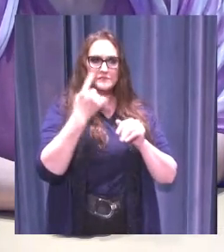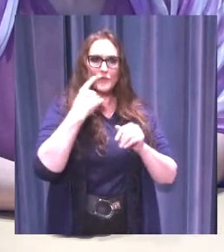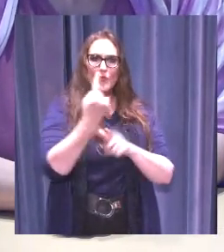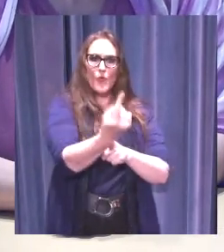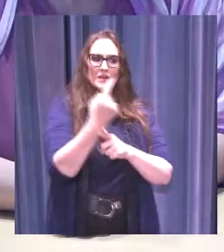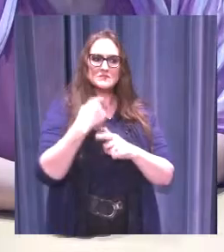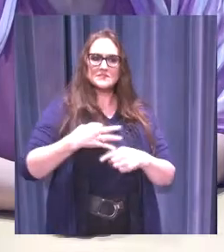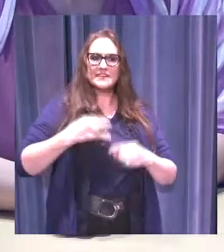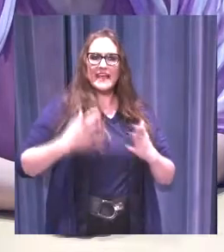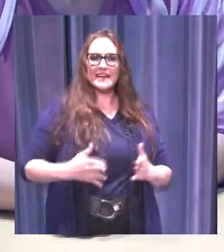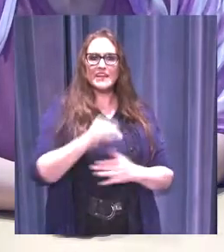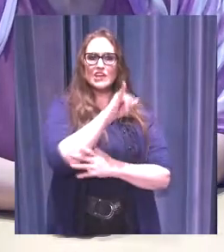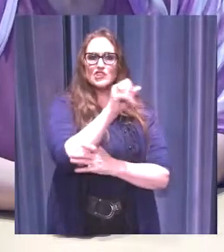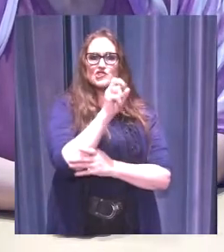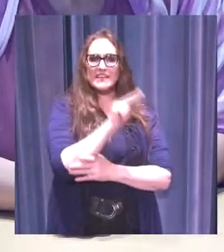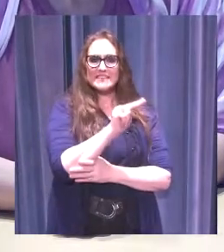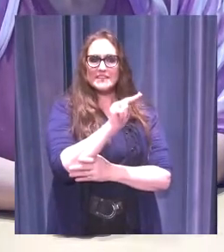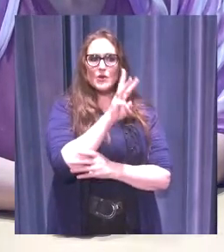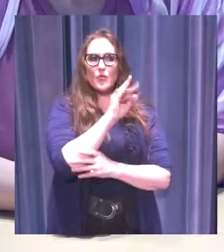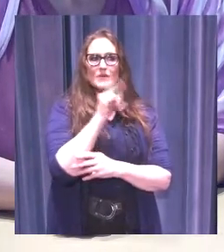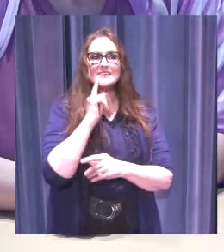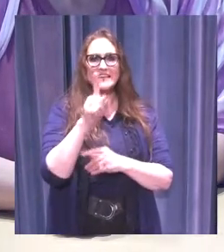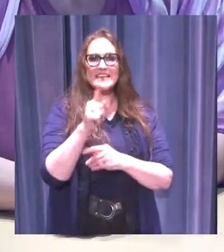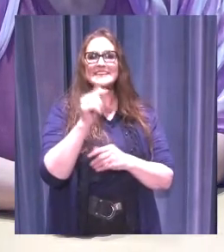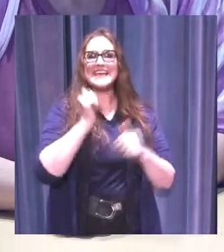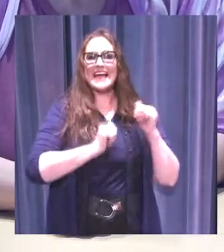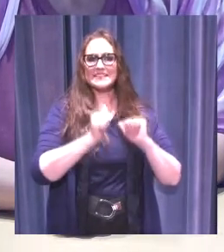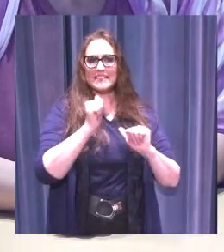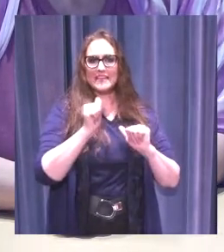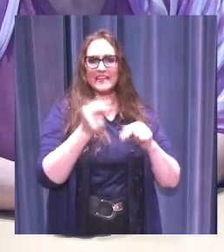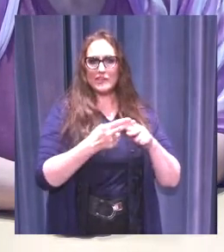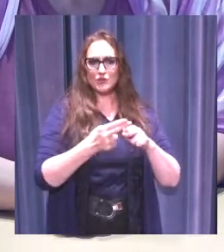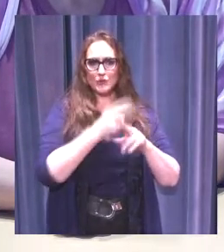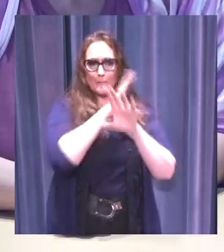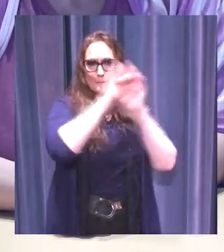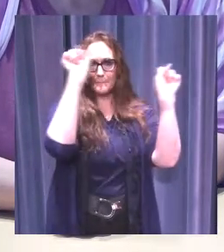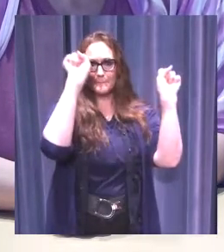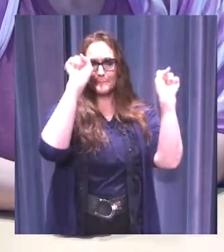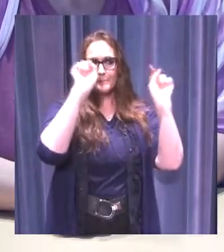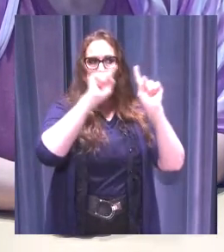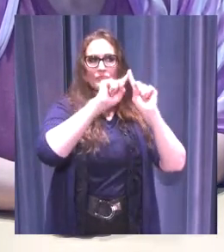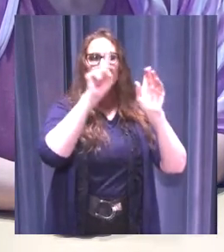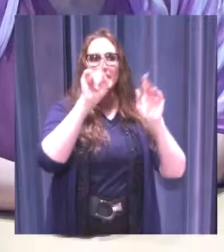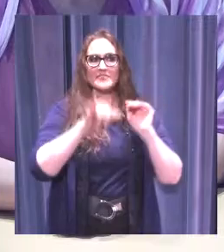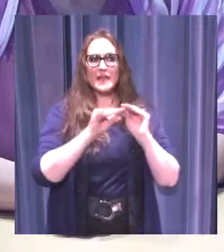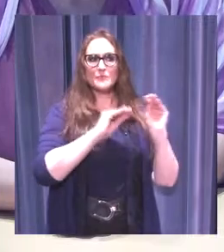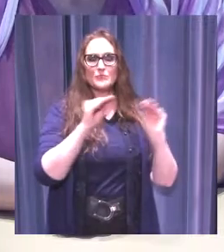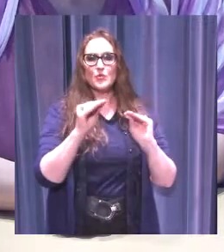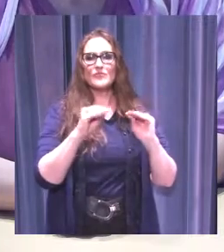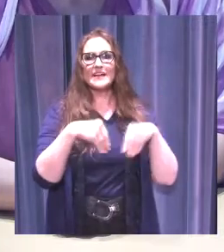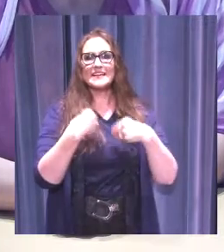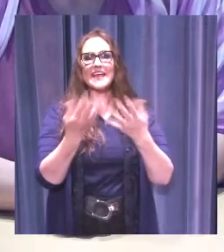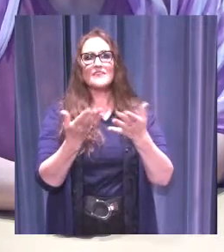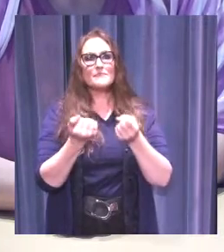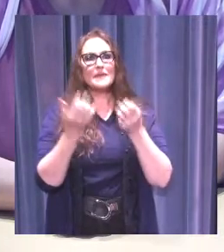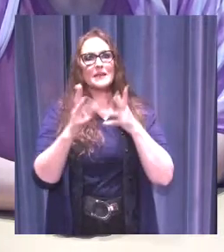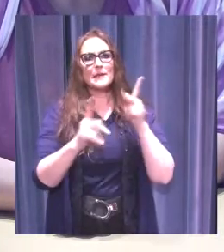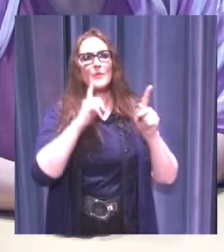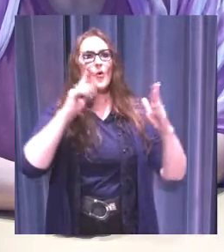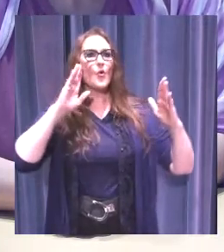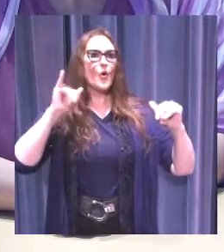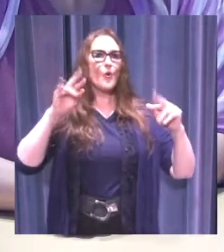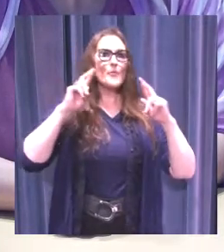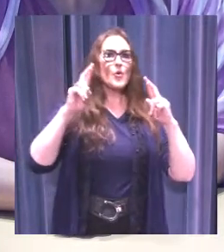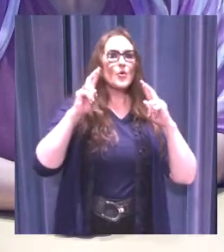candidates, Jason Wilson, as acting interim. A move that gave many hope